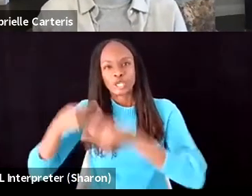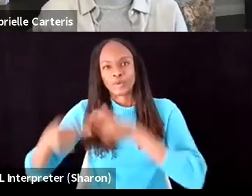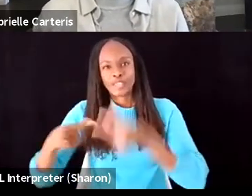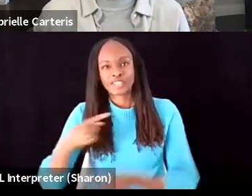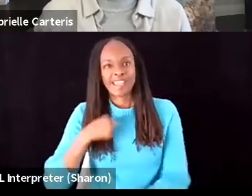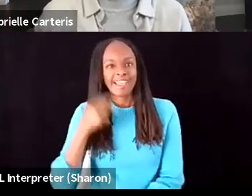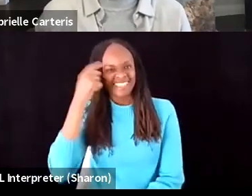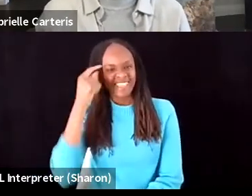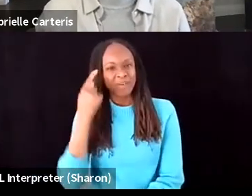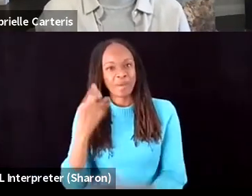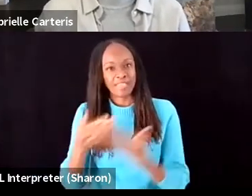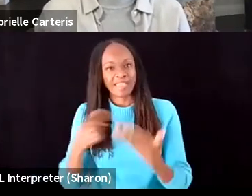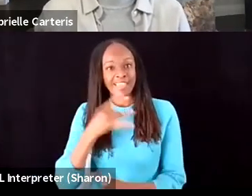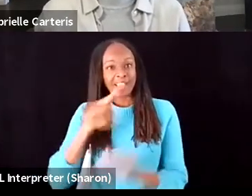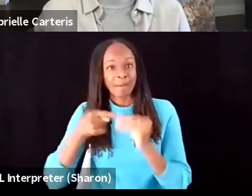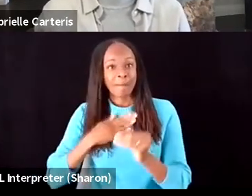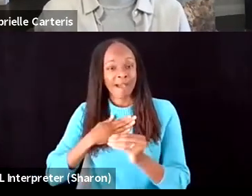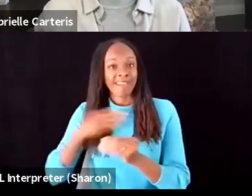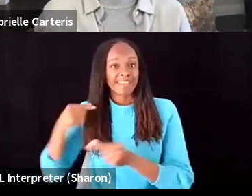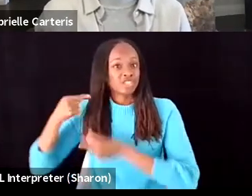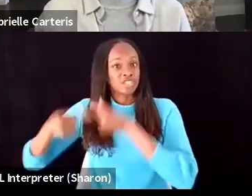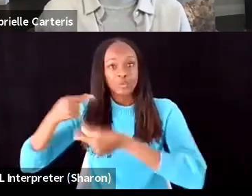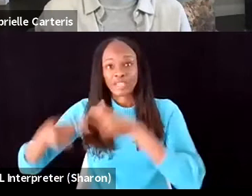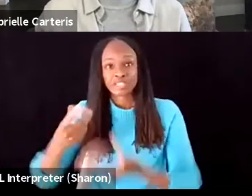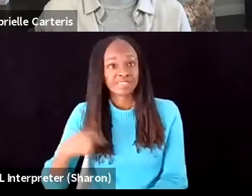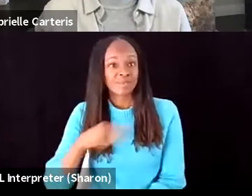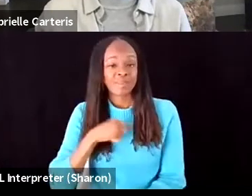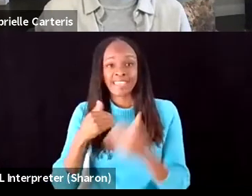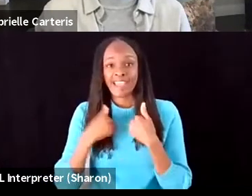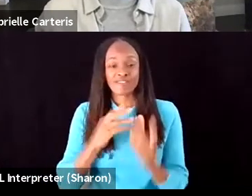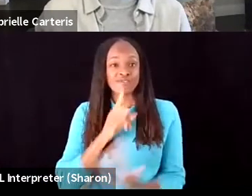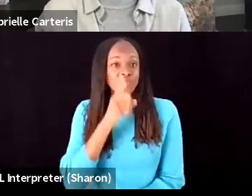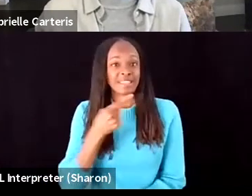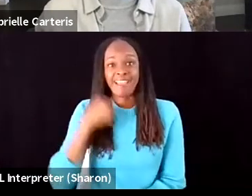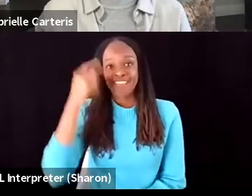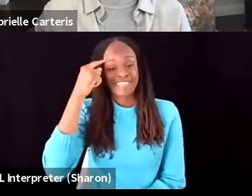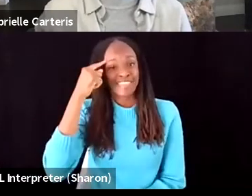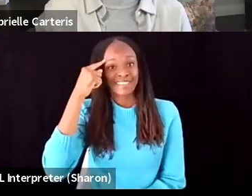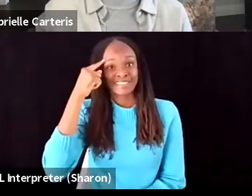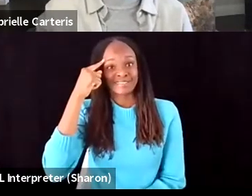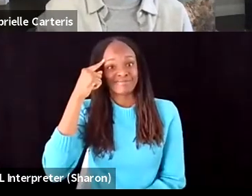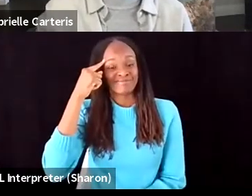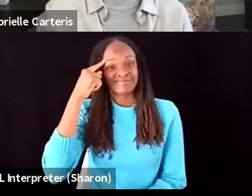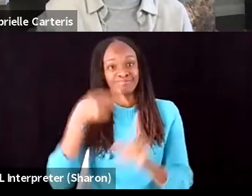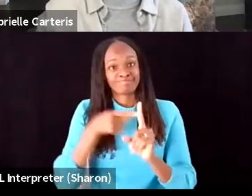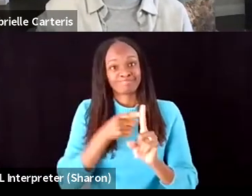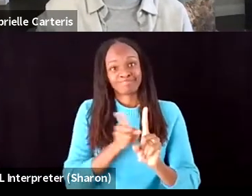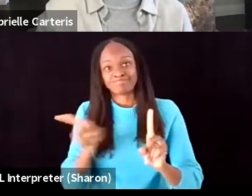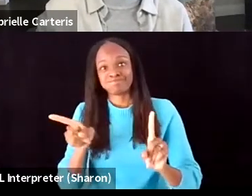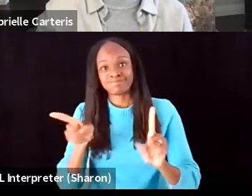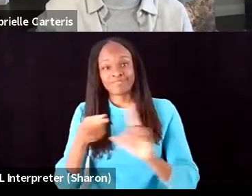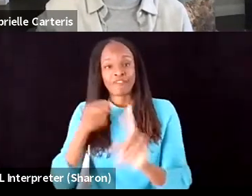like about my generation is that we have really, I think, moved away from the concept of